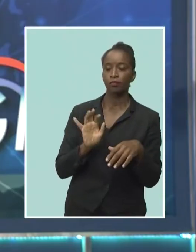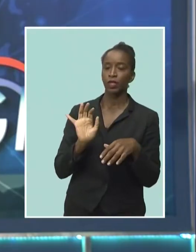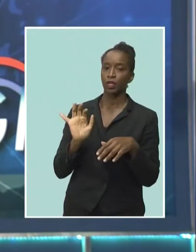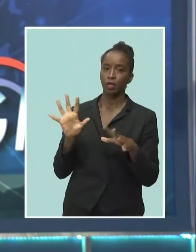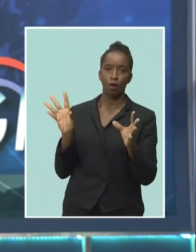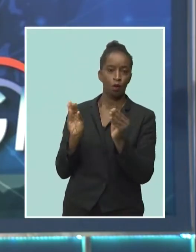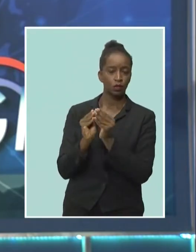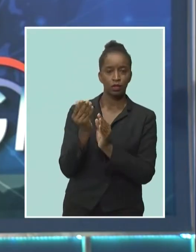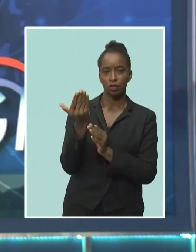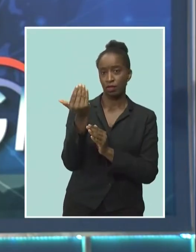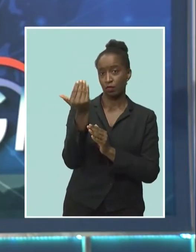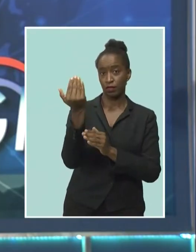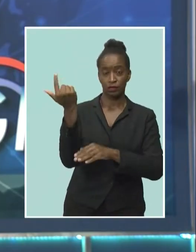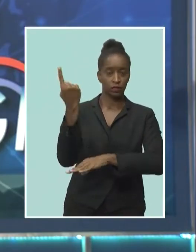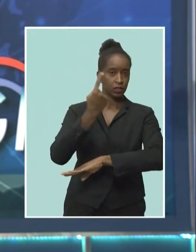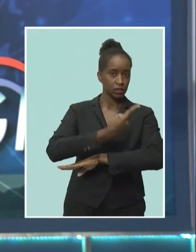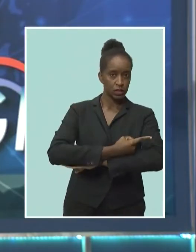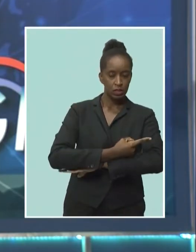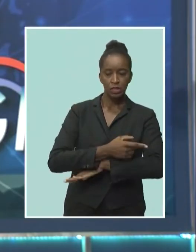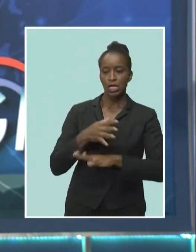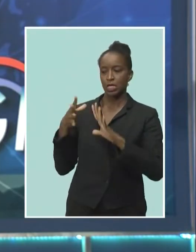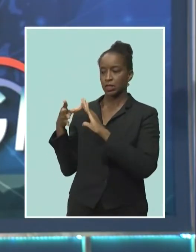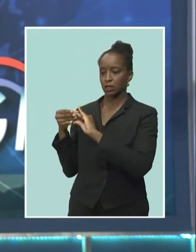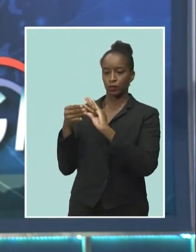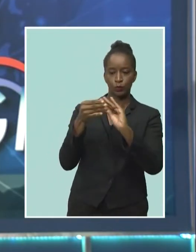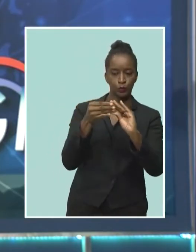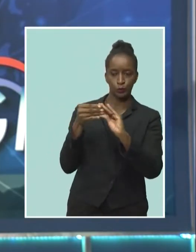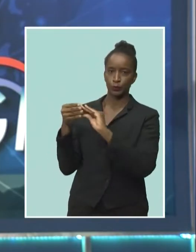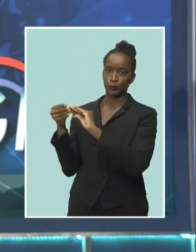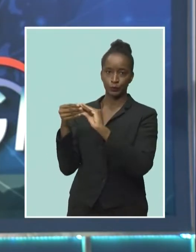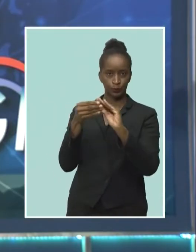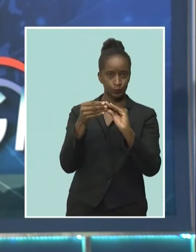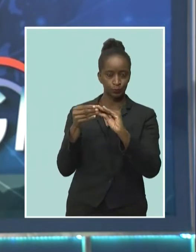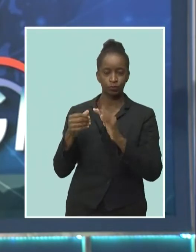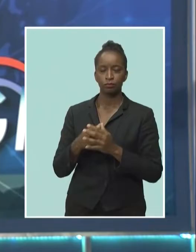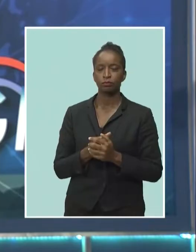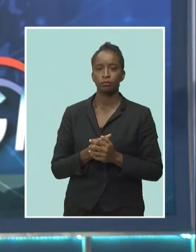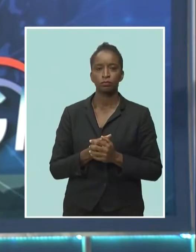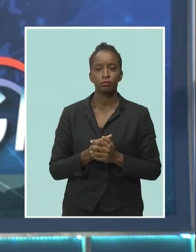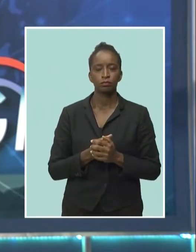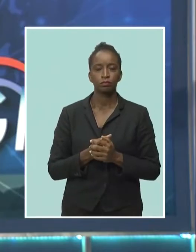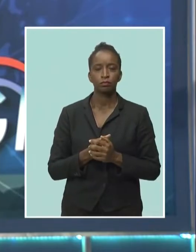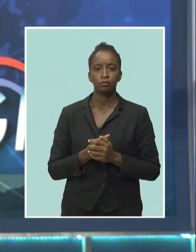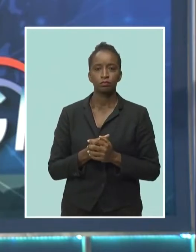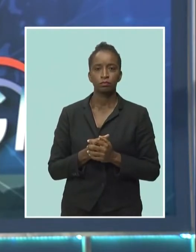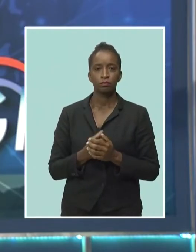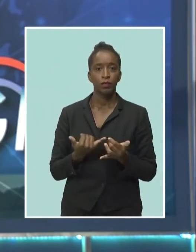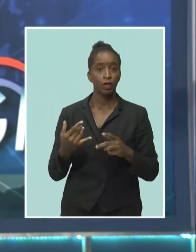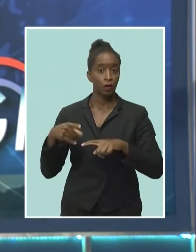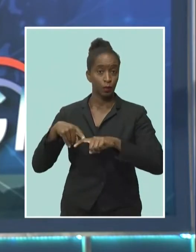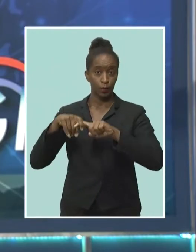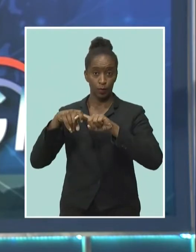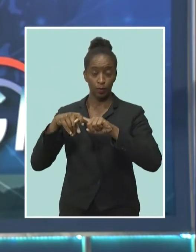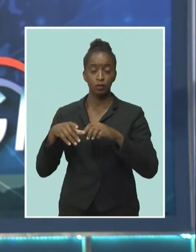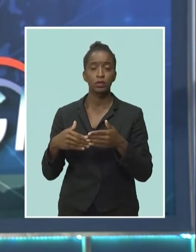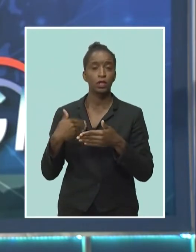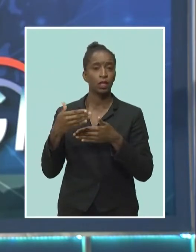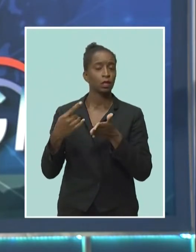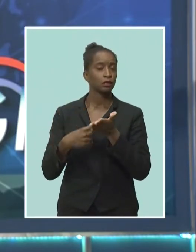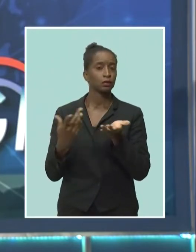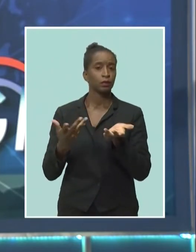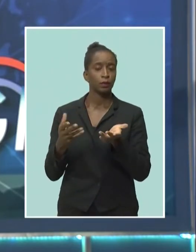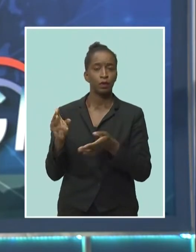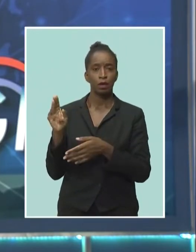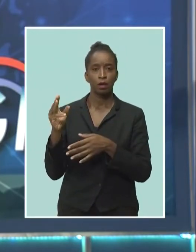by 7 interveners and the applicant. Well, coming up after the break, the Ministry of Health continues